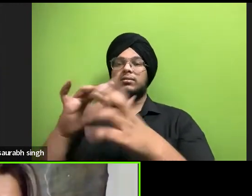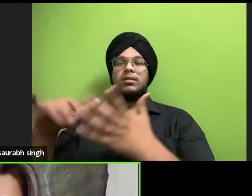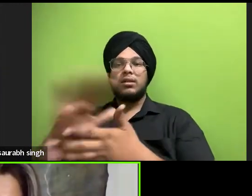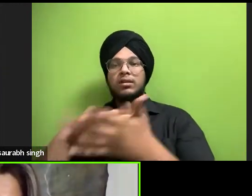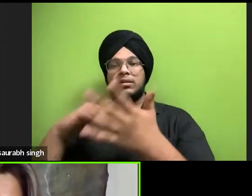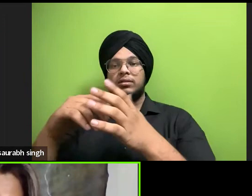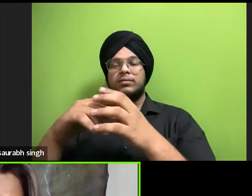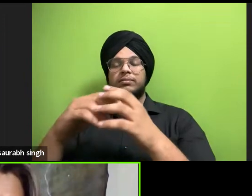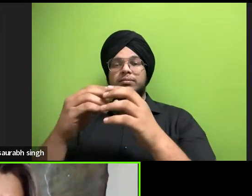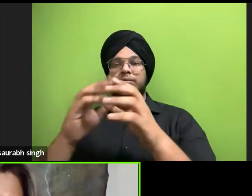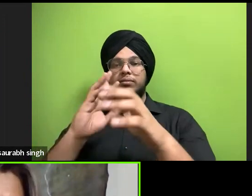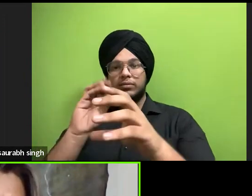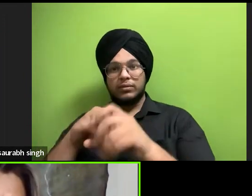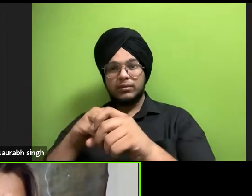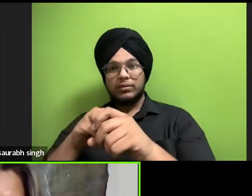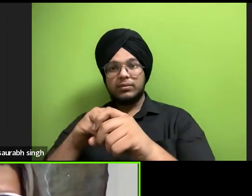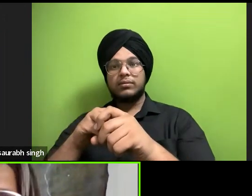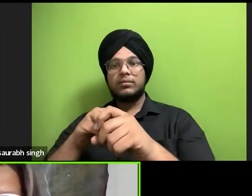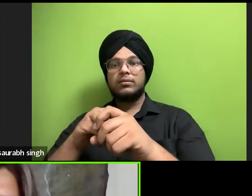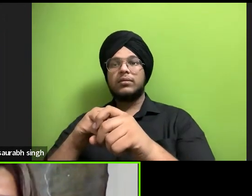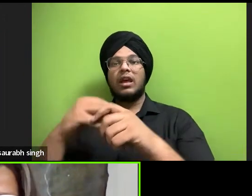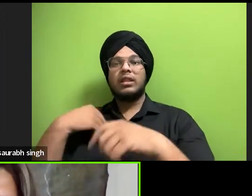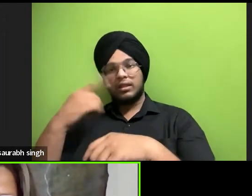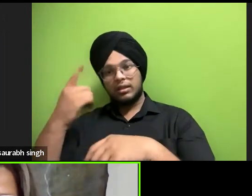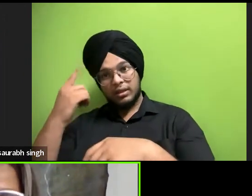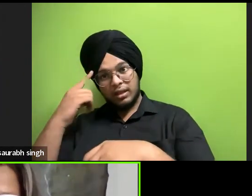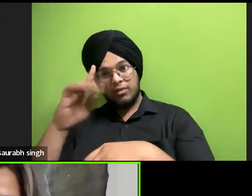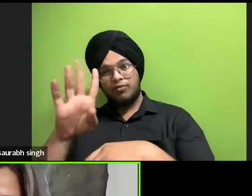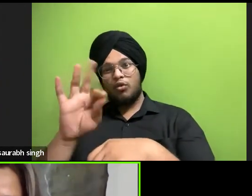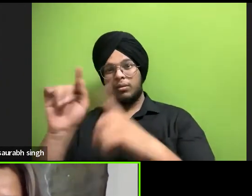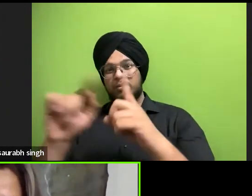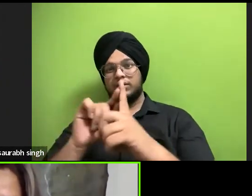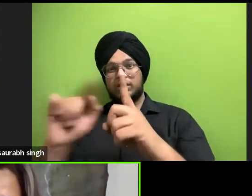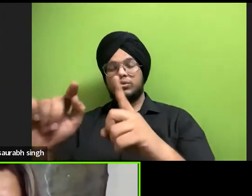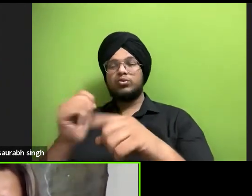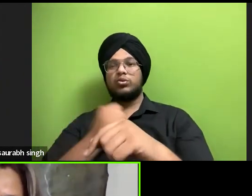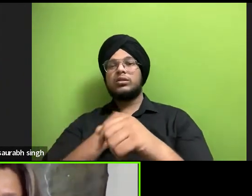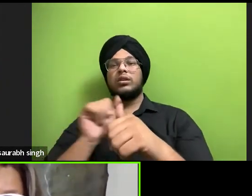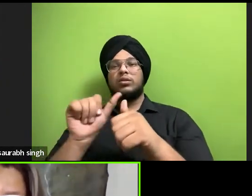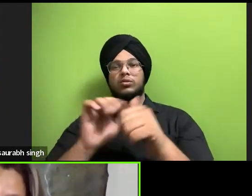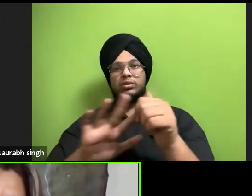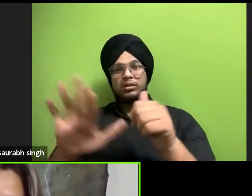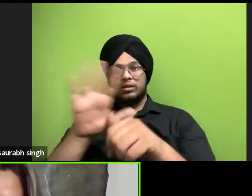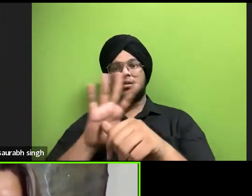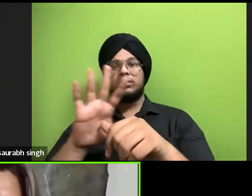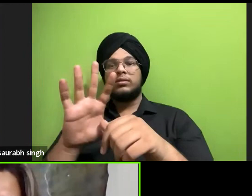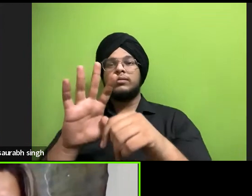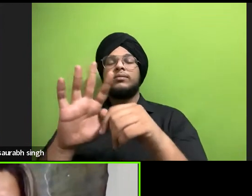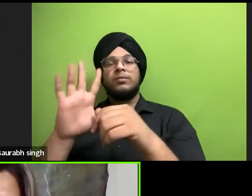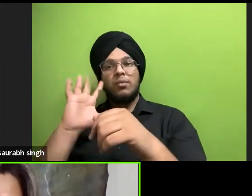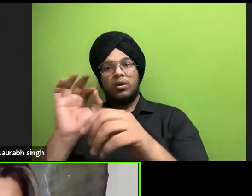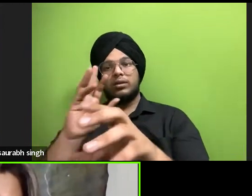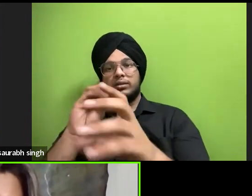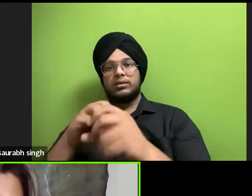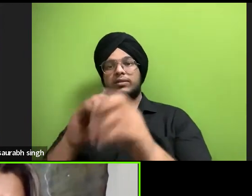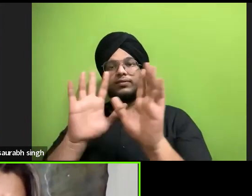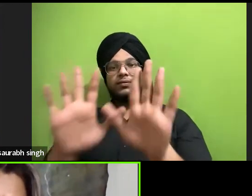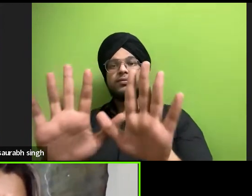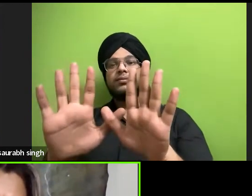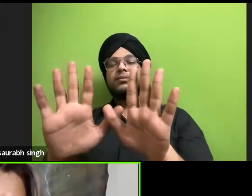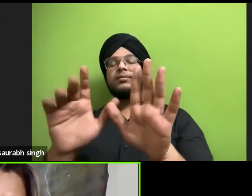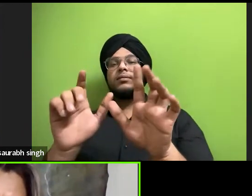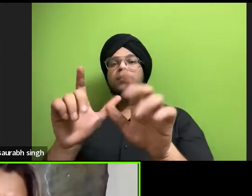into M+. Something like 40% of our audience now is mainland